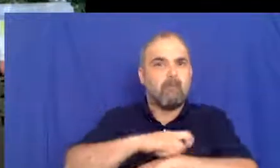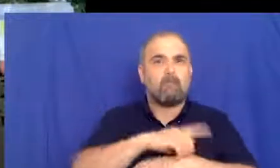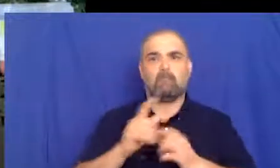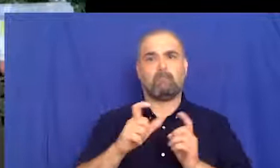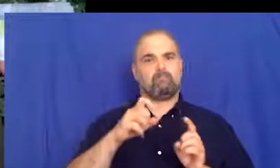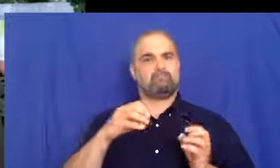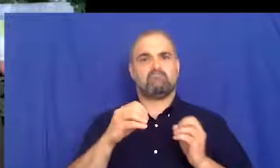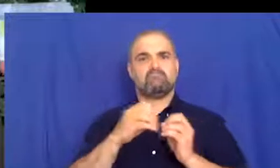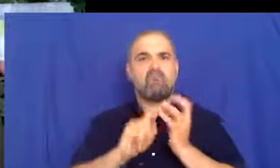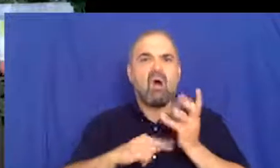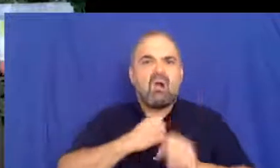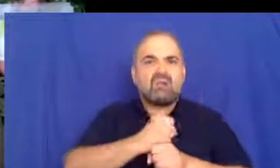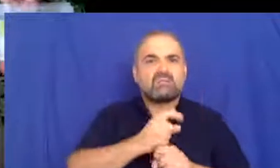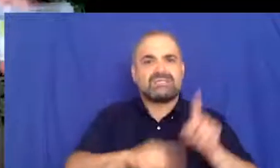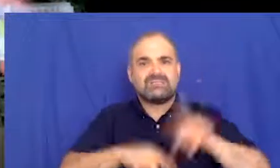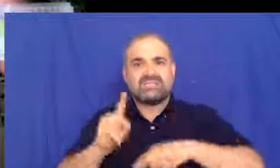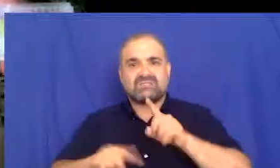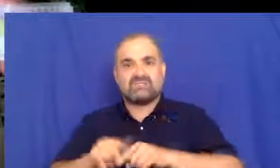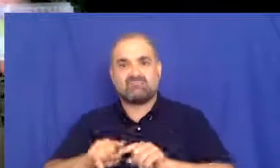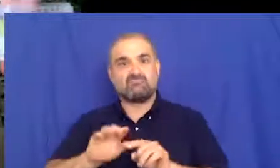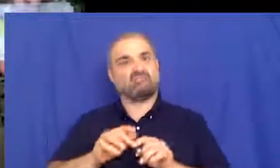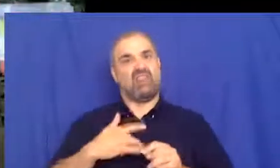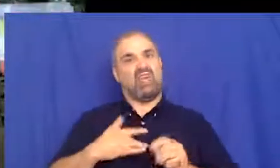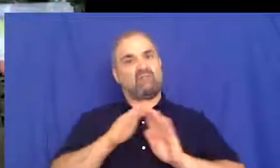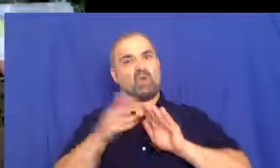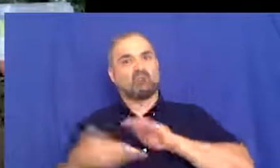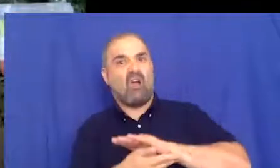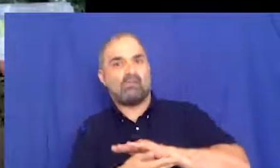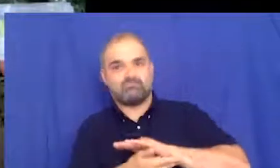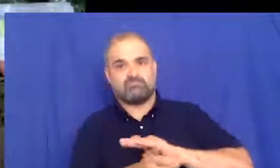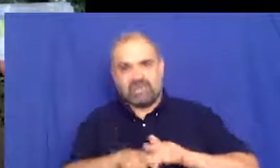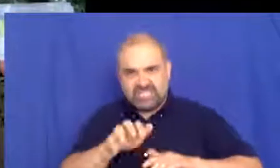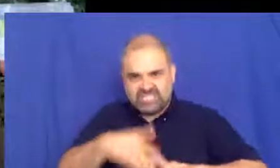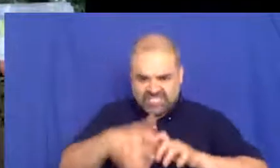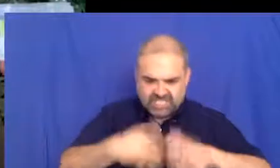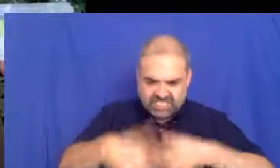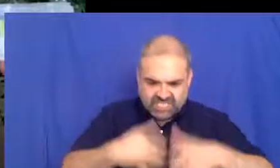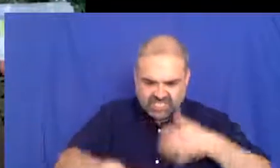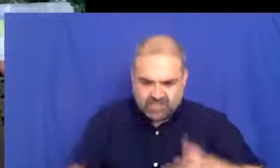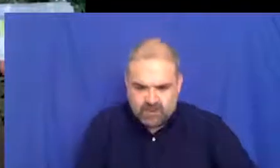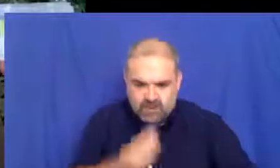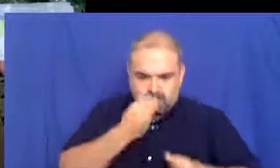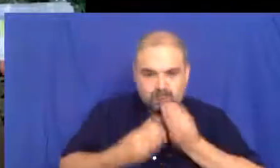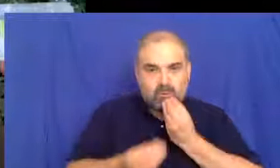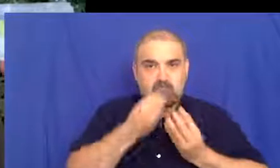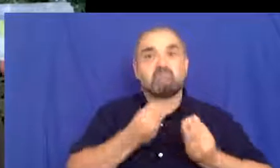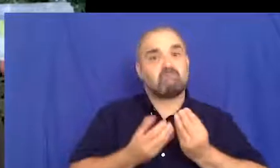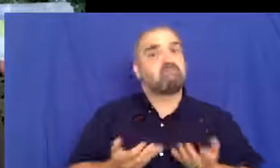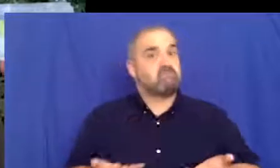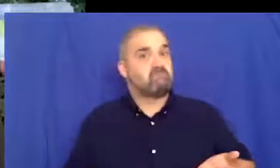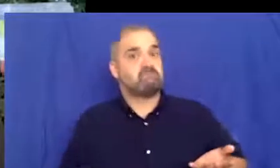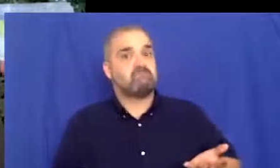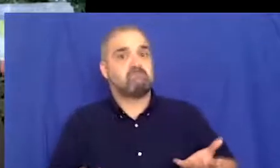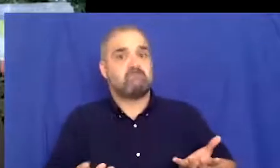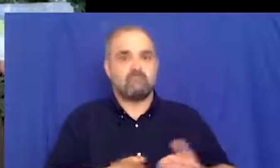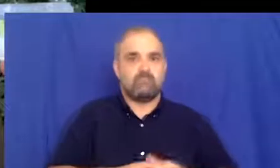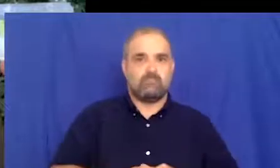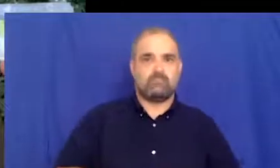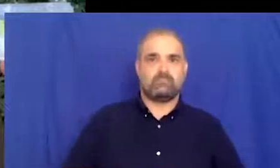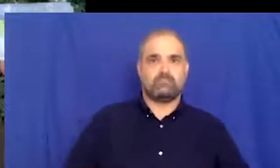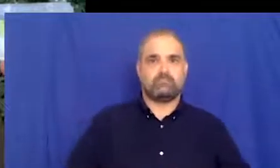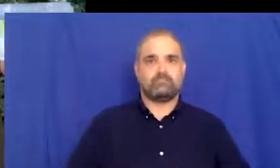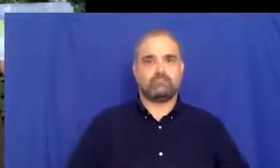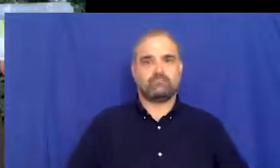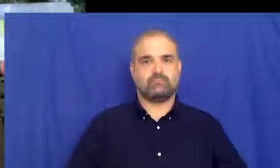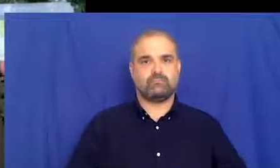beetles, bugs, earthworms, anything really that can live underground. Yeah, so they can use them claws, or those claws, for actually